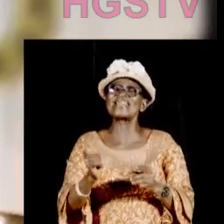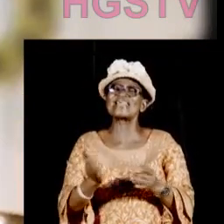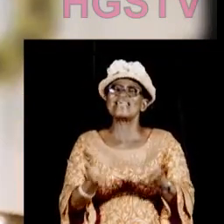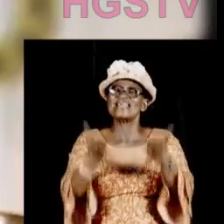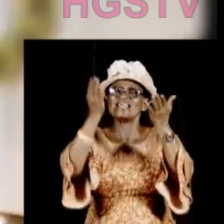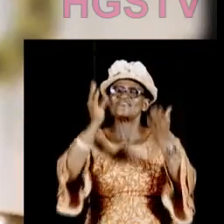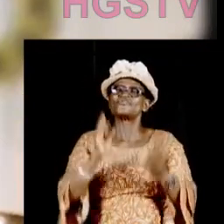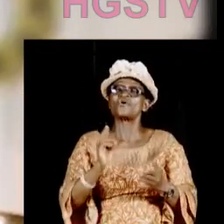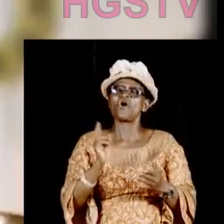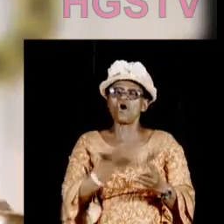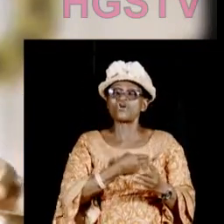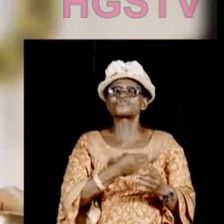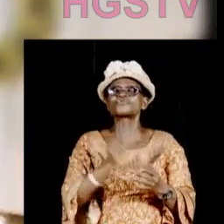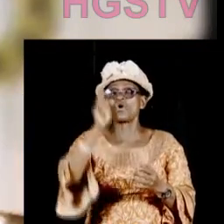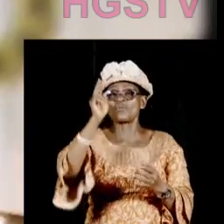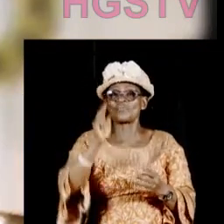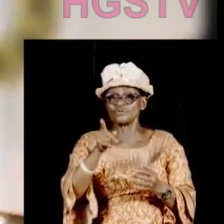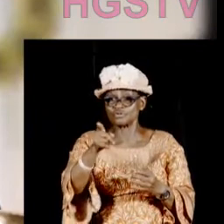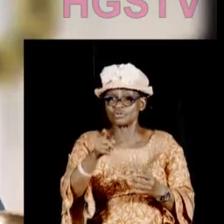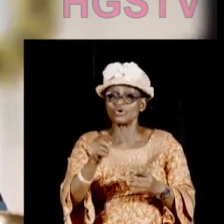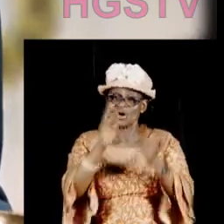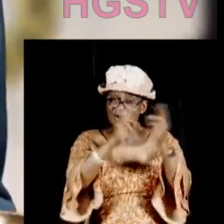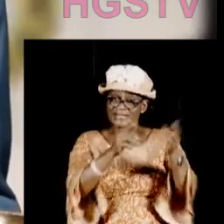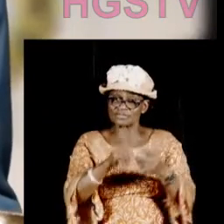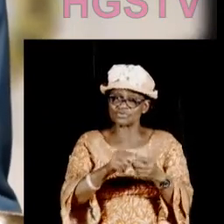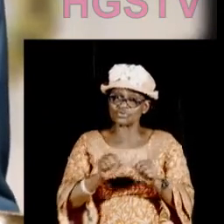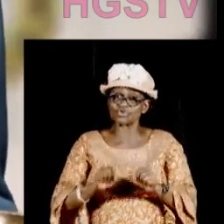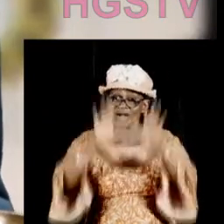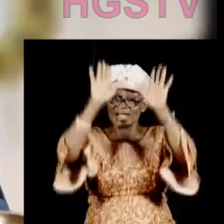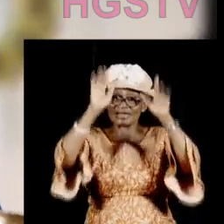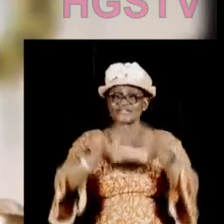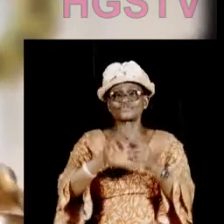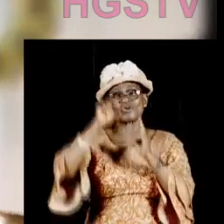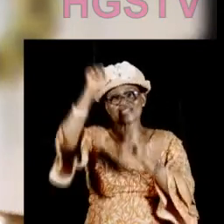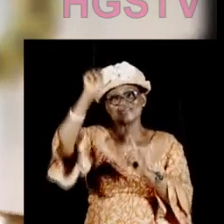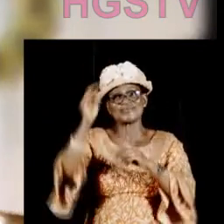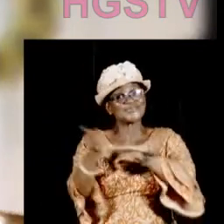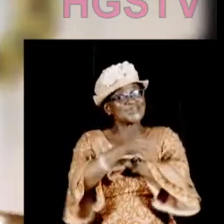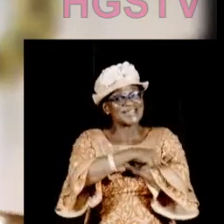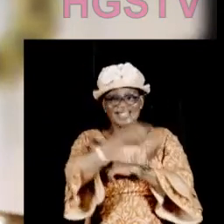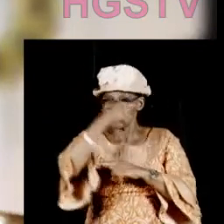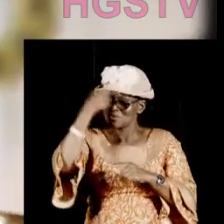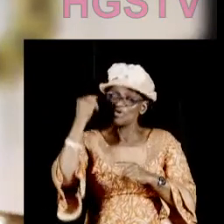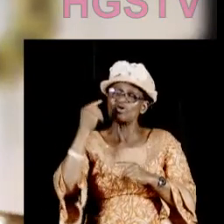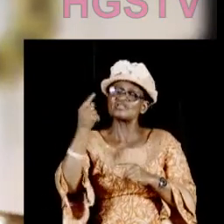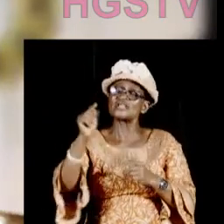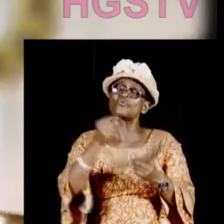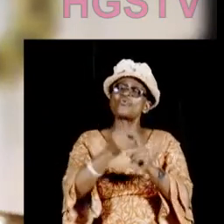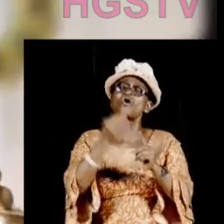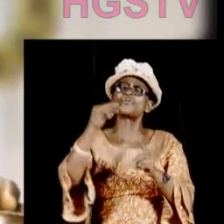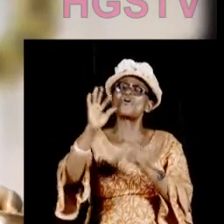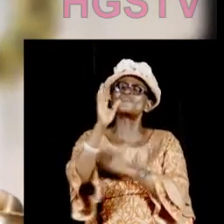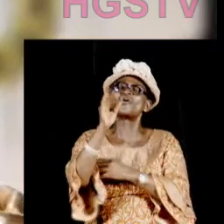up. Are you ready to surrender to him today? Because the word of God is clear.